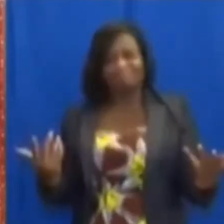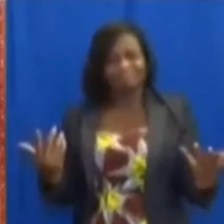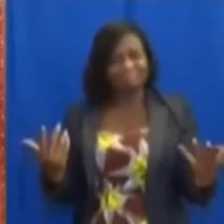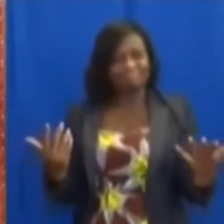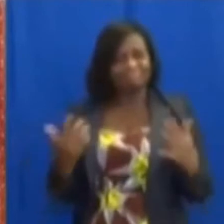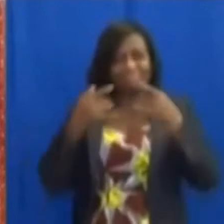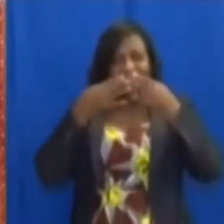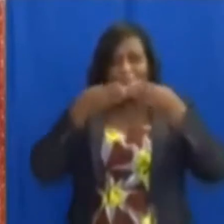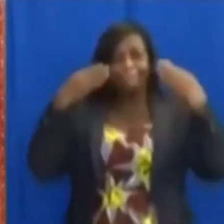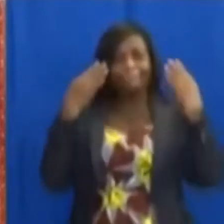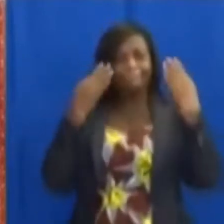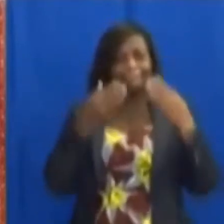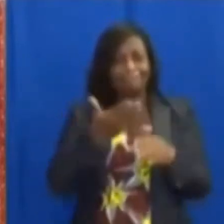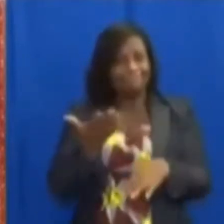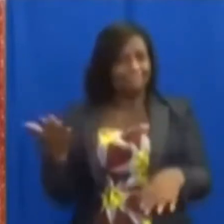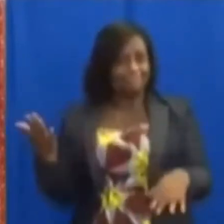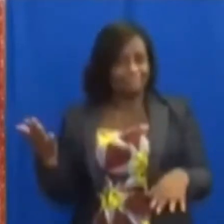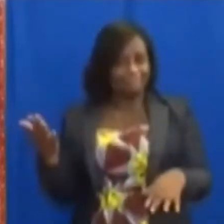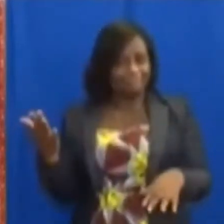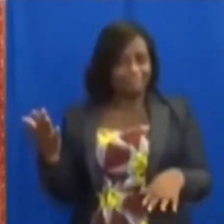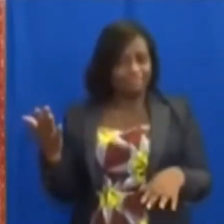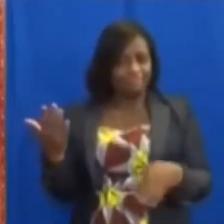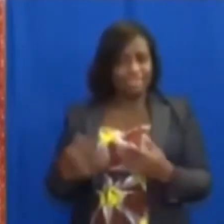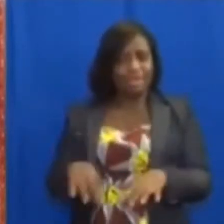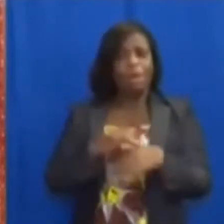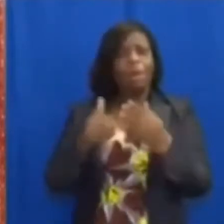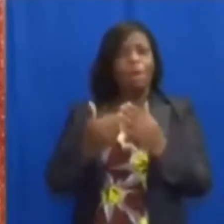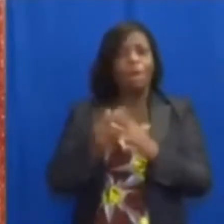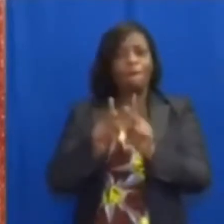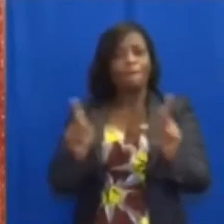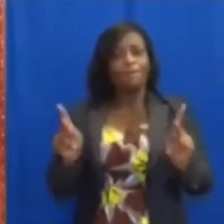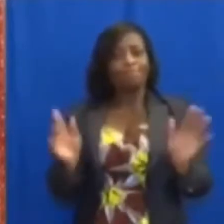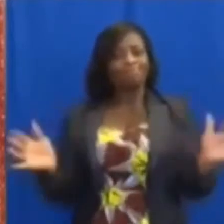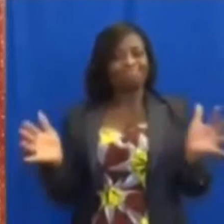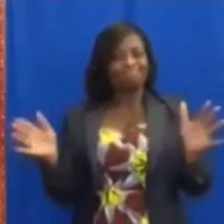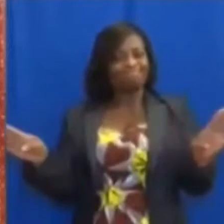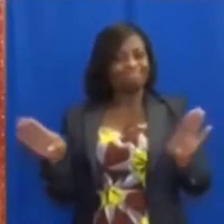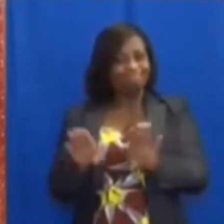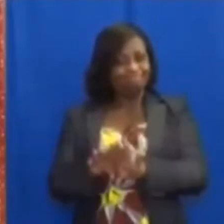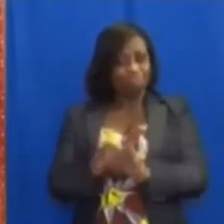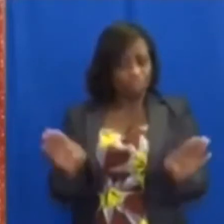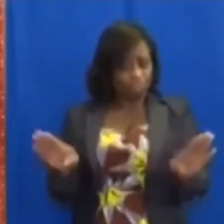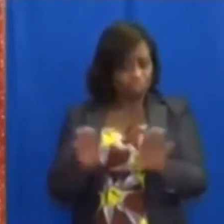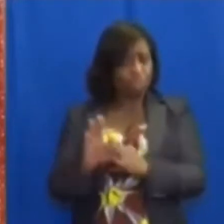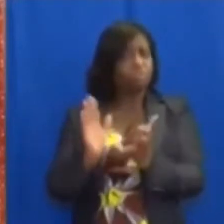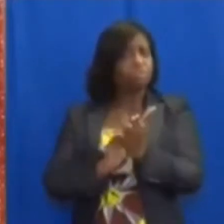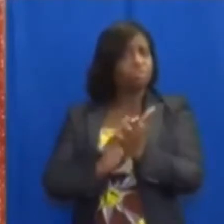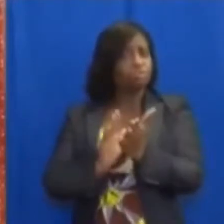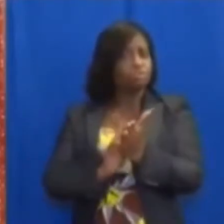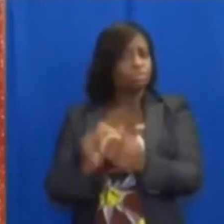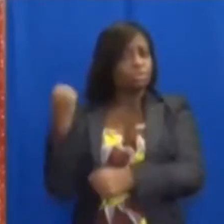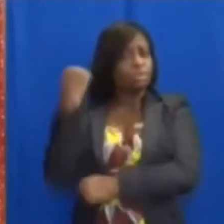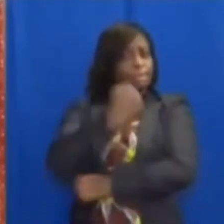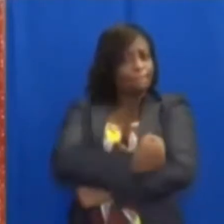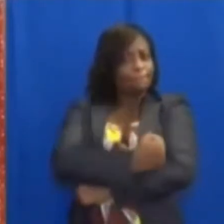distancing, and mask-wearing protocols, the ban on public gatherings, and the closure of our schools and our